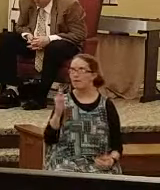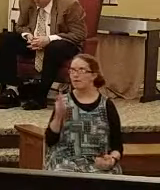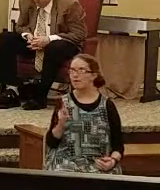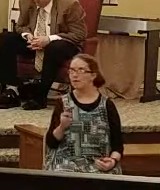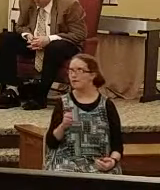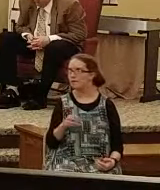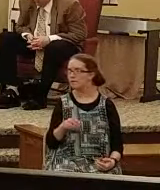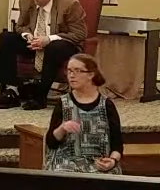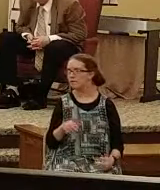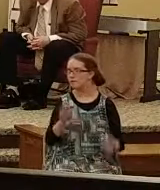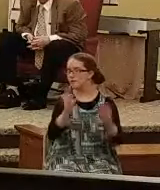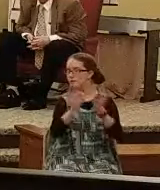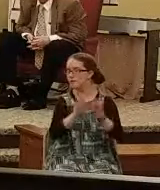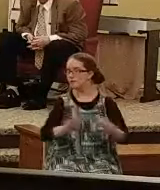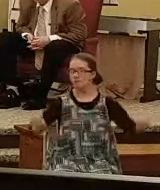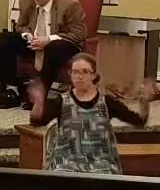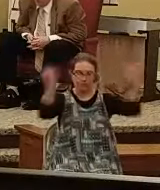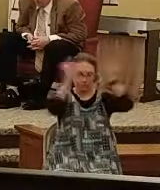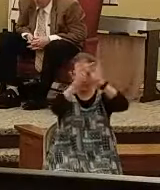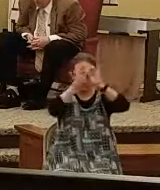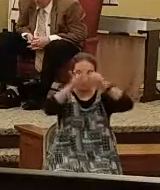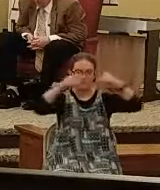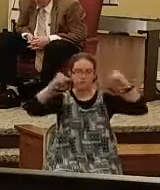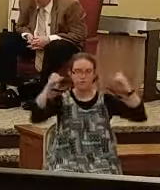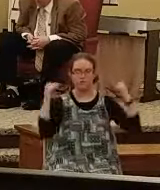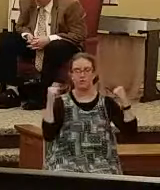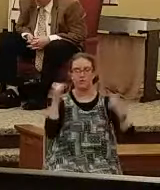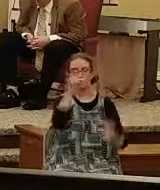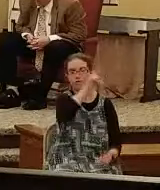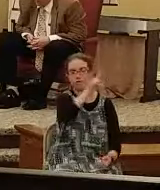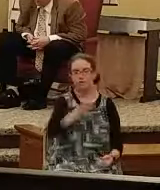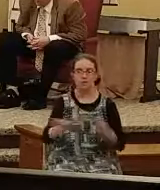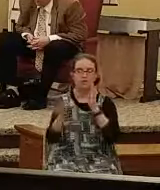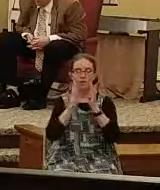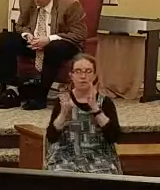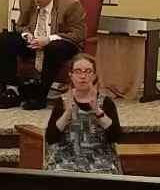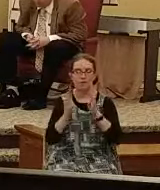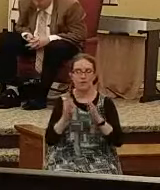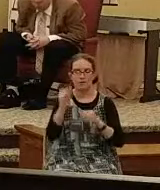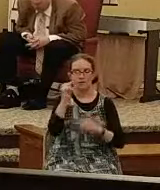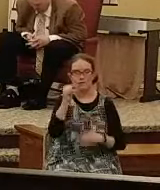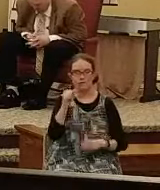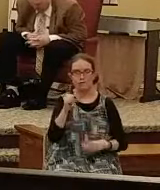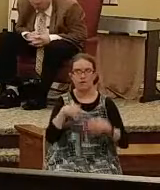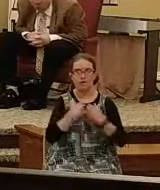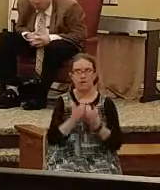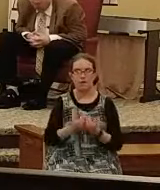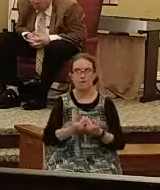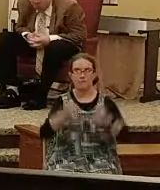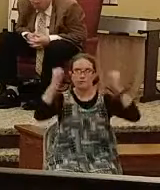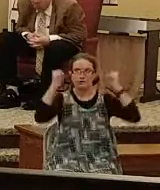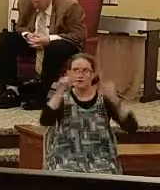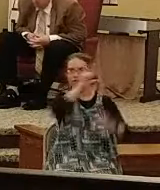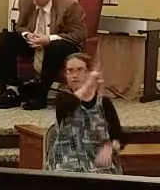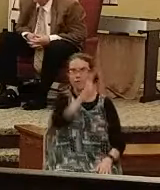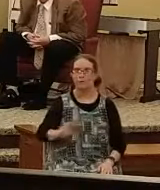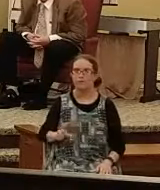So it's imperative that you be strong in the Lord. And we're going to talk about that in just a little bit on how to be strong in the Lord.